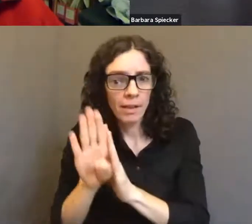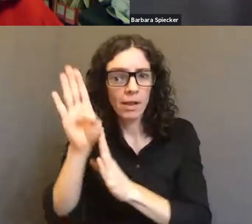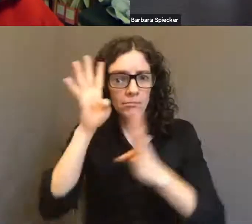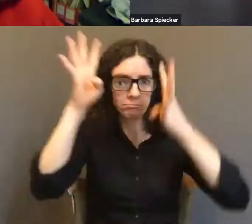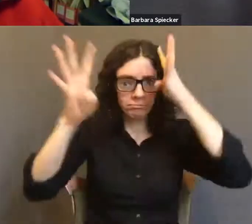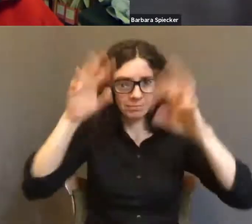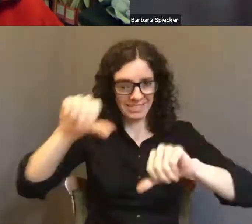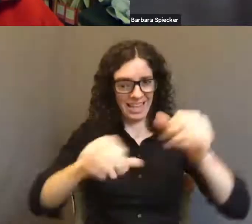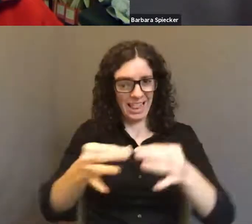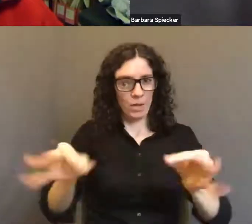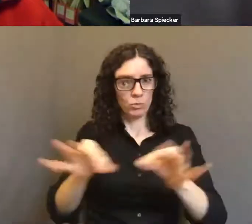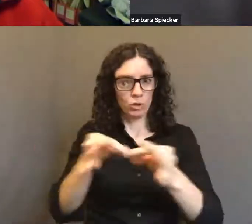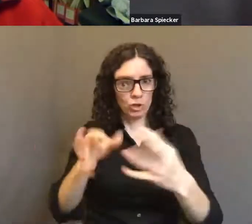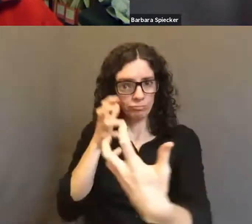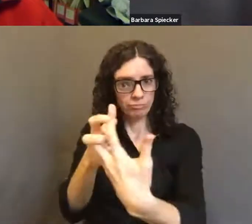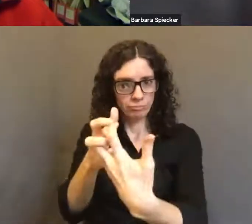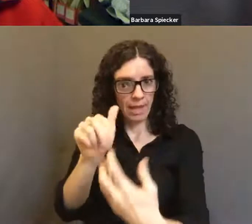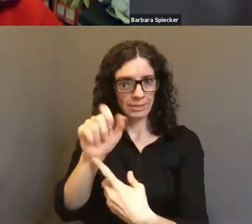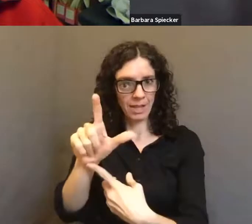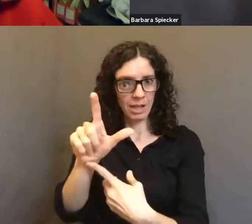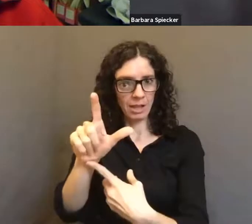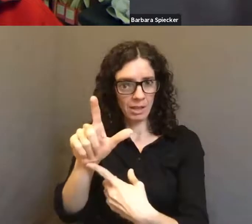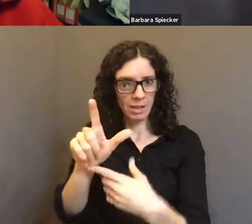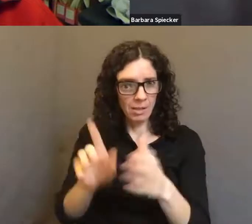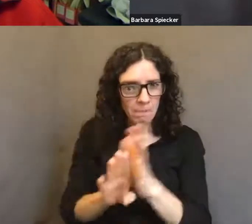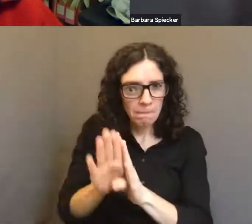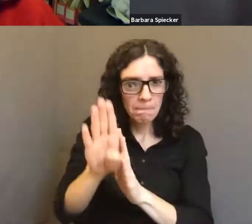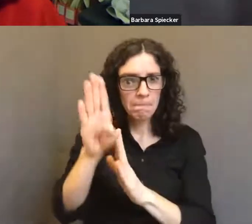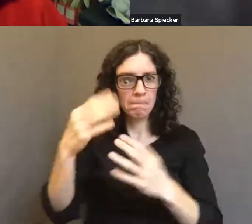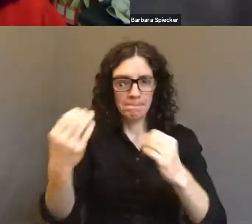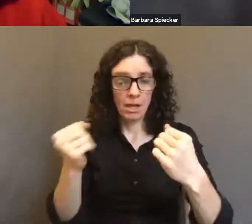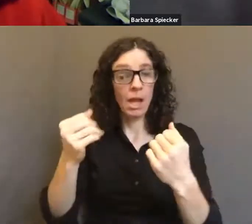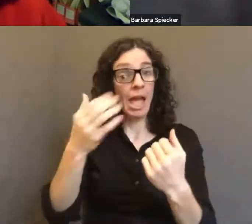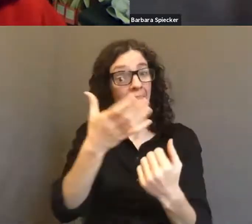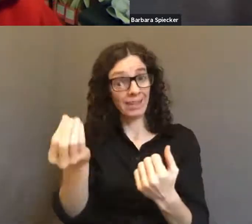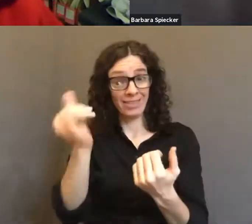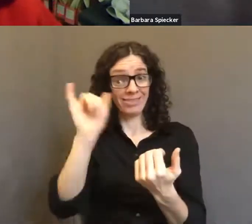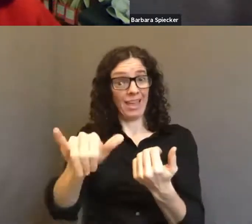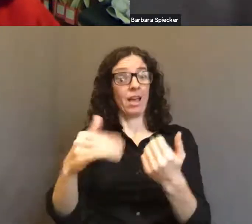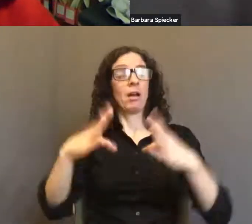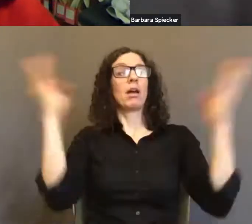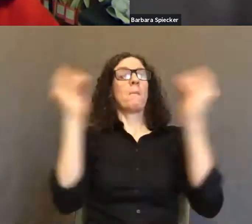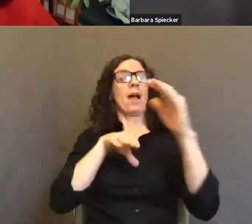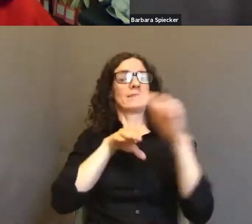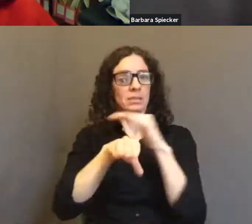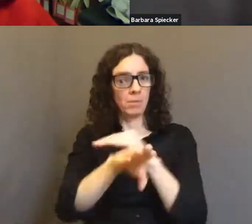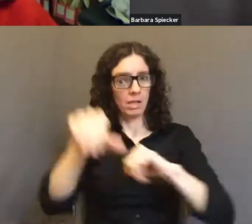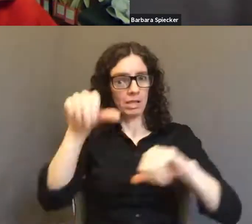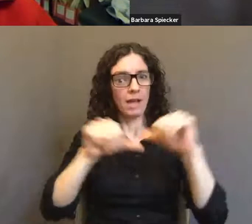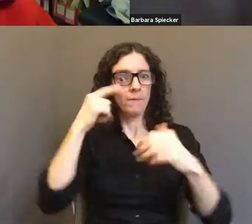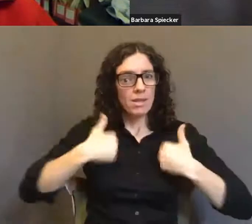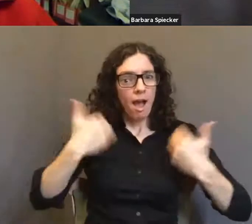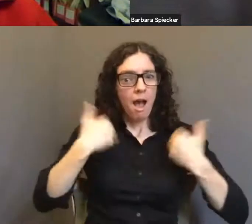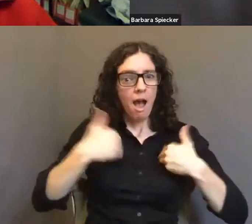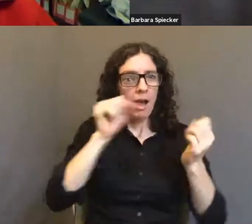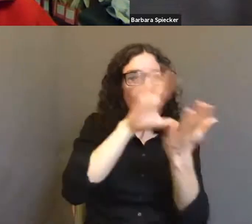ASL and to bring science, especially to young folks in high school as well as